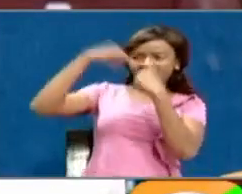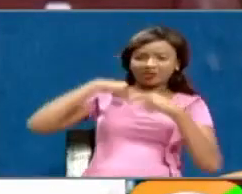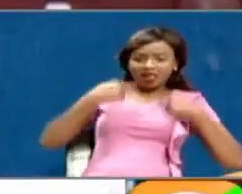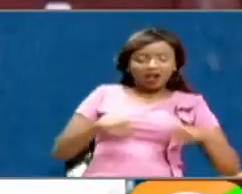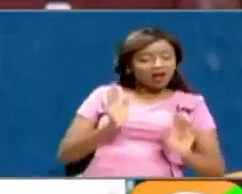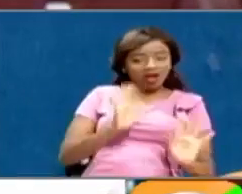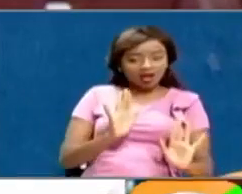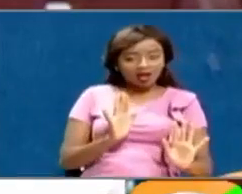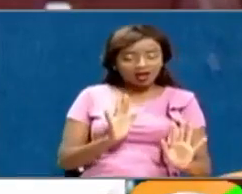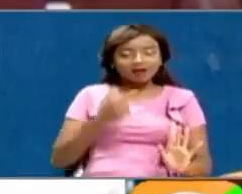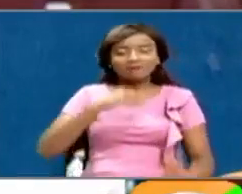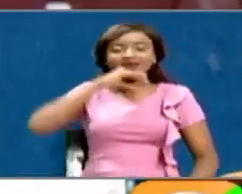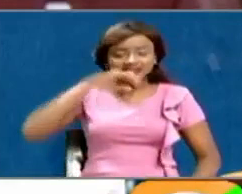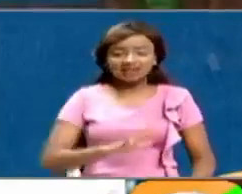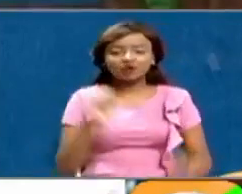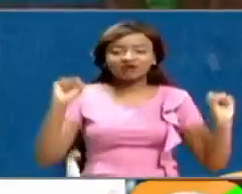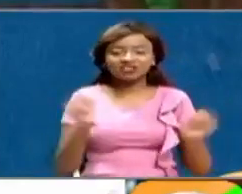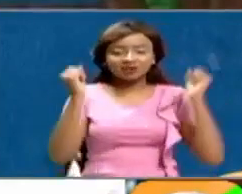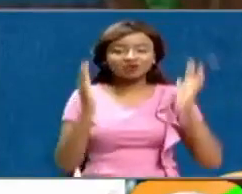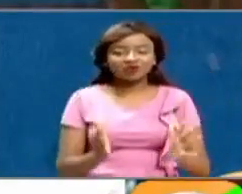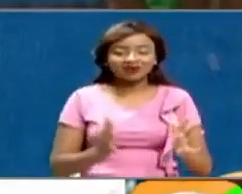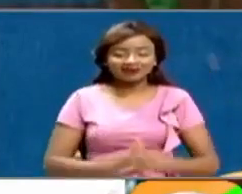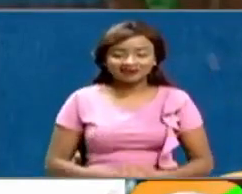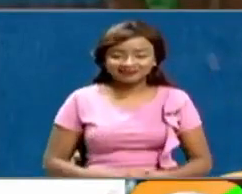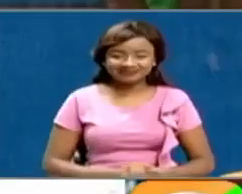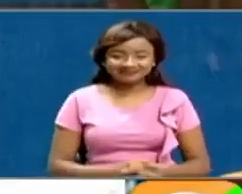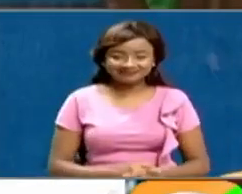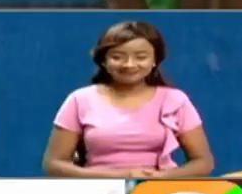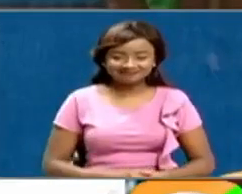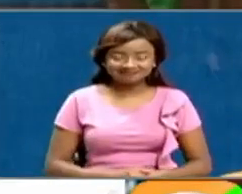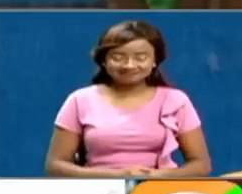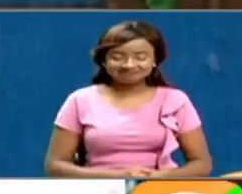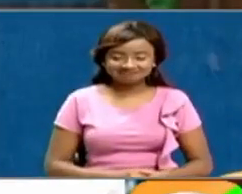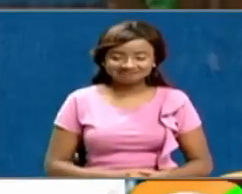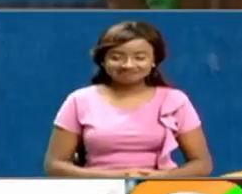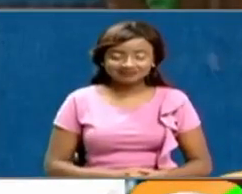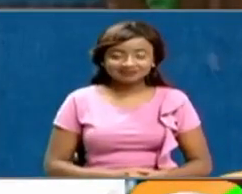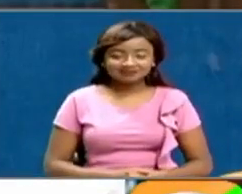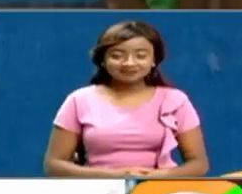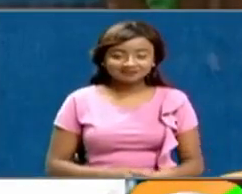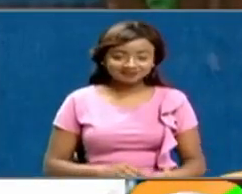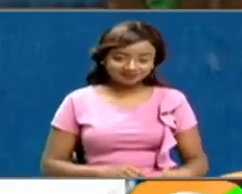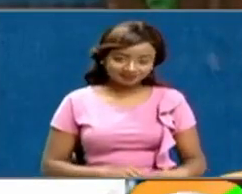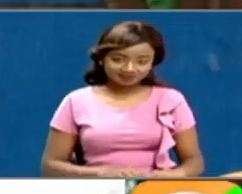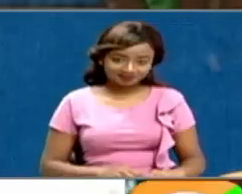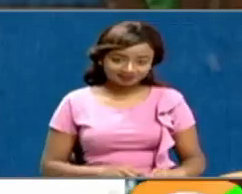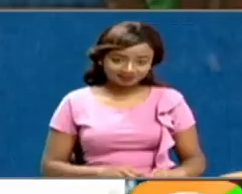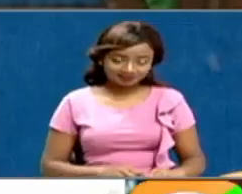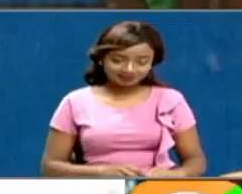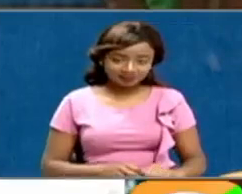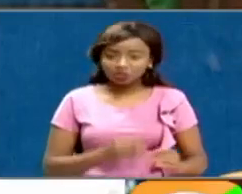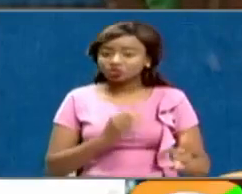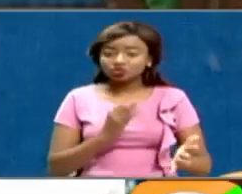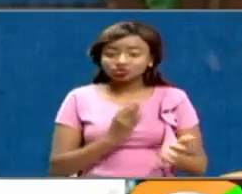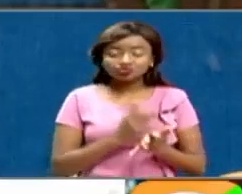I'm the son of Emily Ayoti Kubasu, a champion. You refuse to attend the parliamentary group meeting. Yeah, it's a fact.